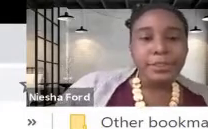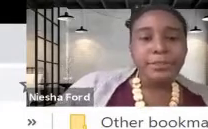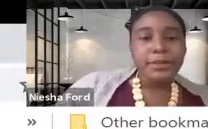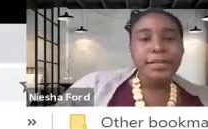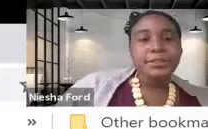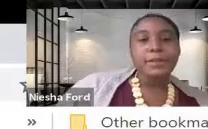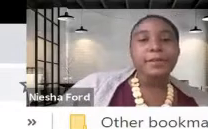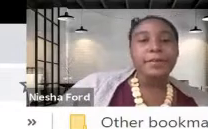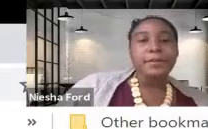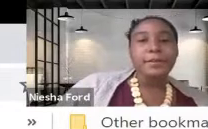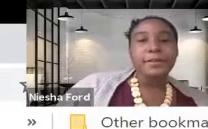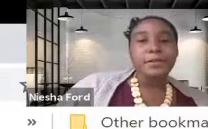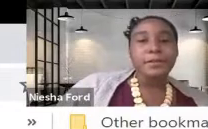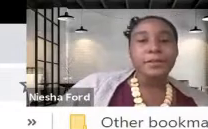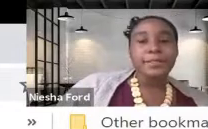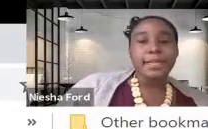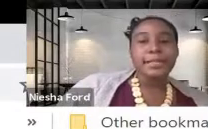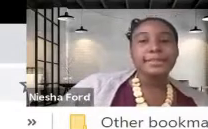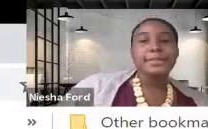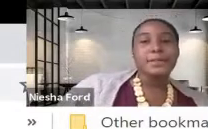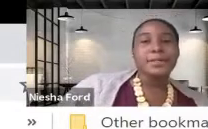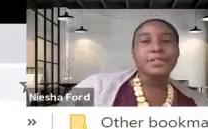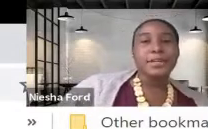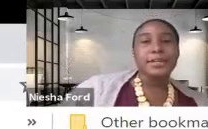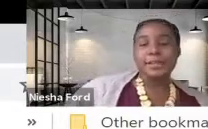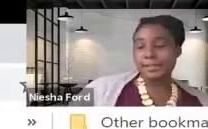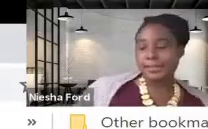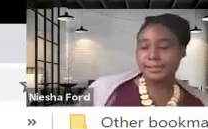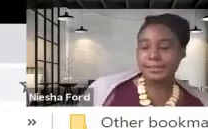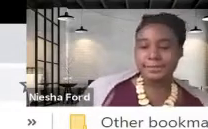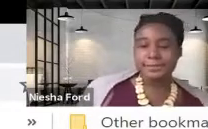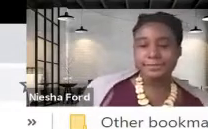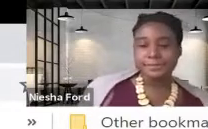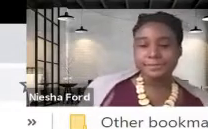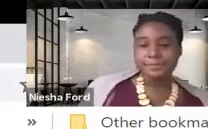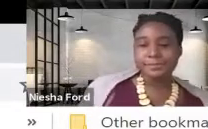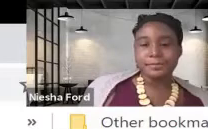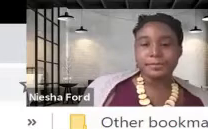People are still waiting, so I'll give everyone a few more seconds if you don't want to share yet.